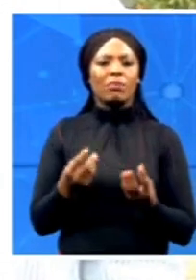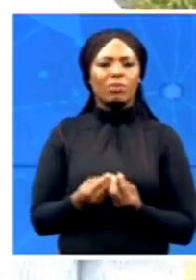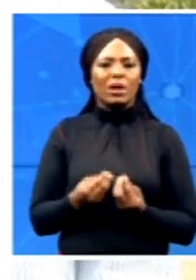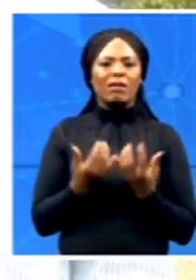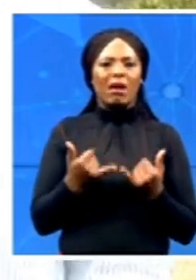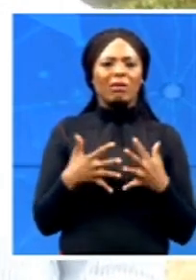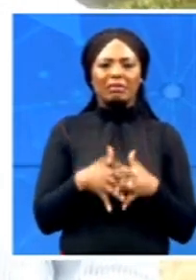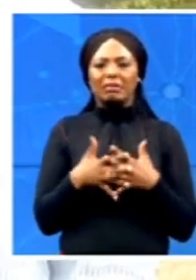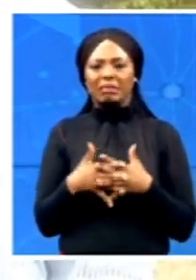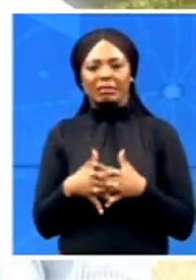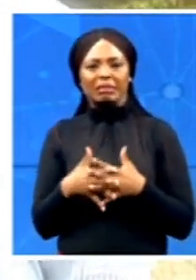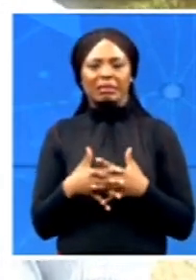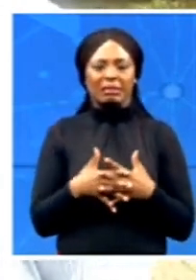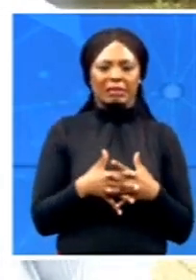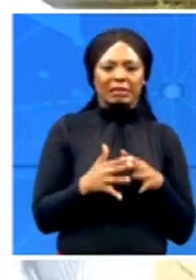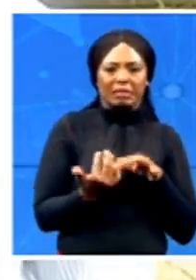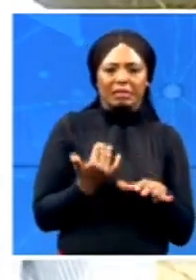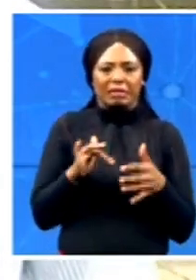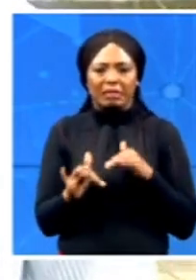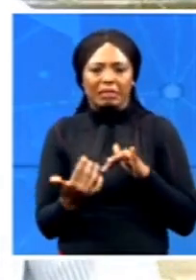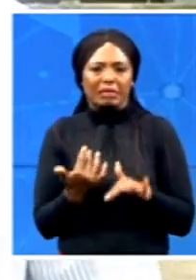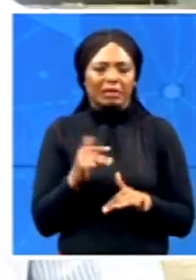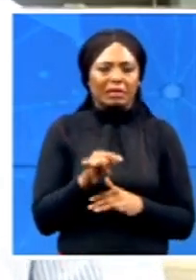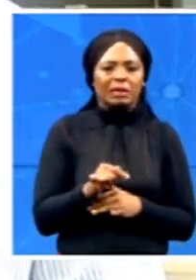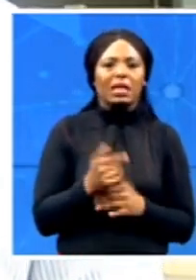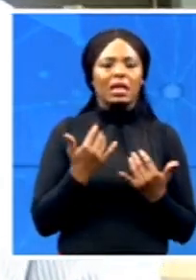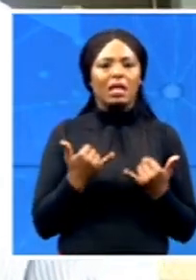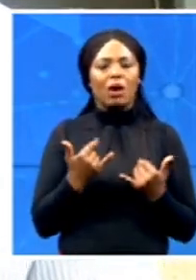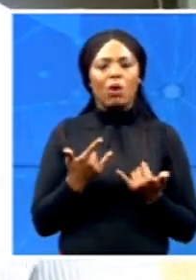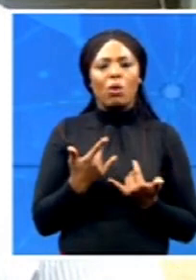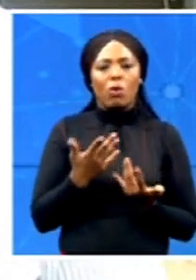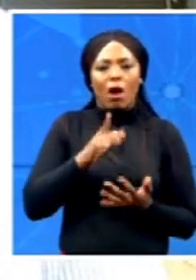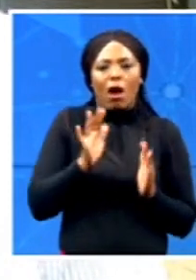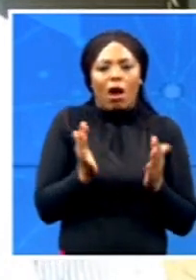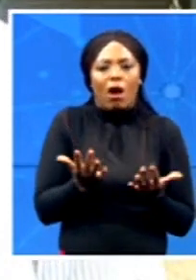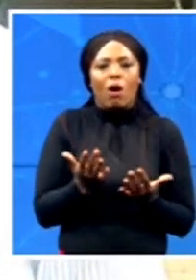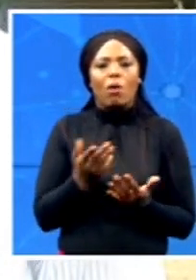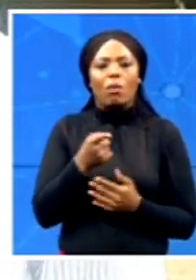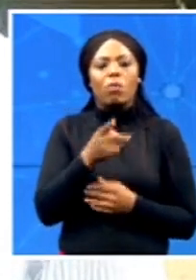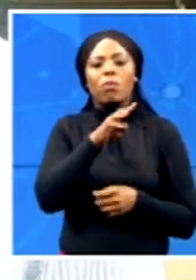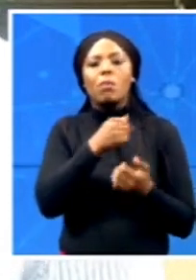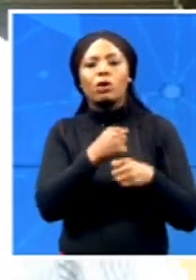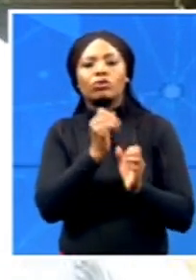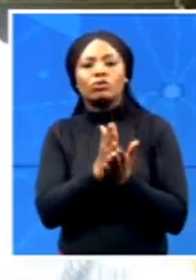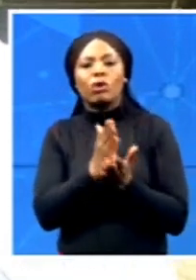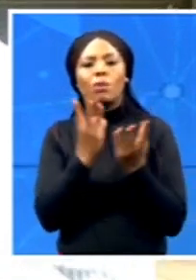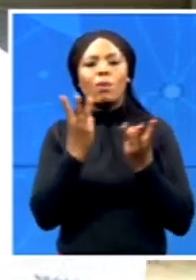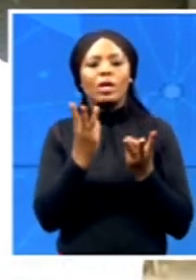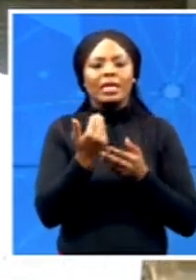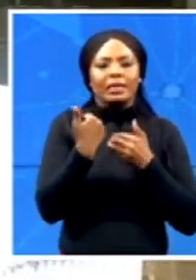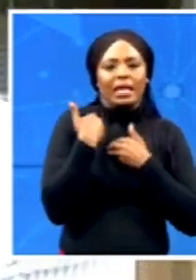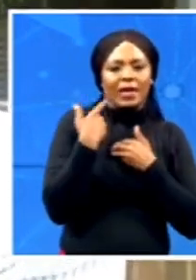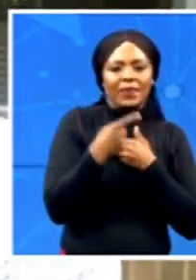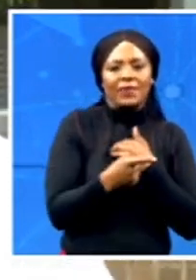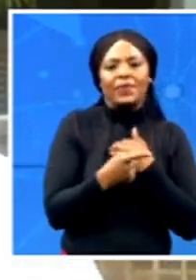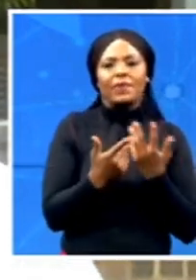the town to ensure that people are safe, they come to Mthatha and go back with their groceries without being robbed, if I may put